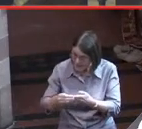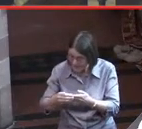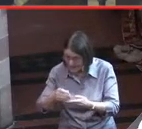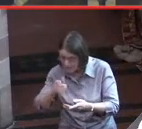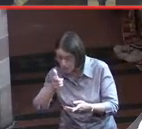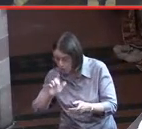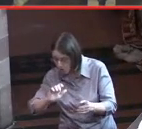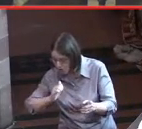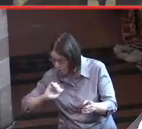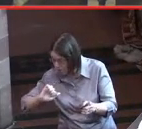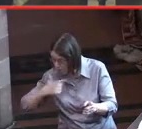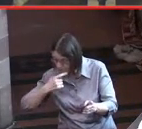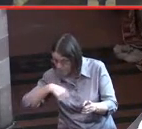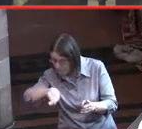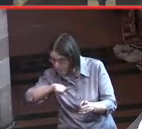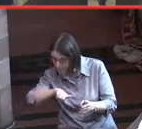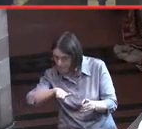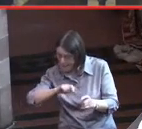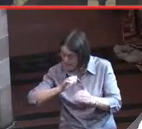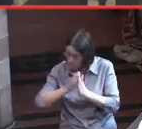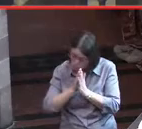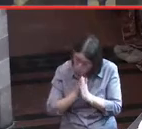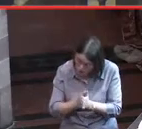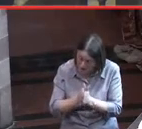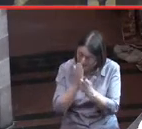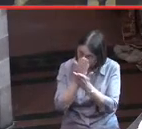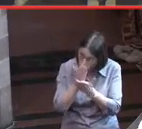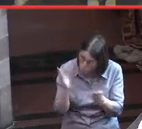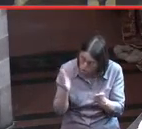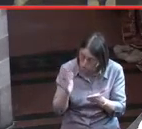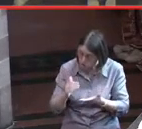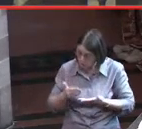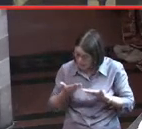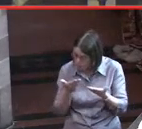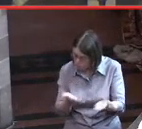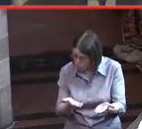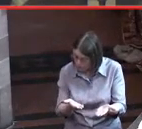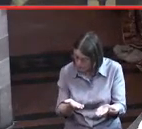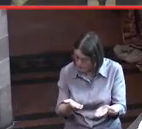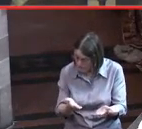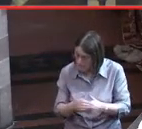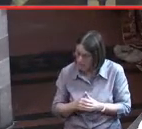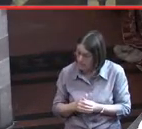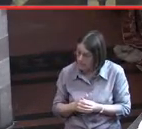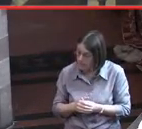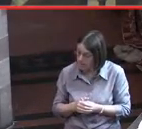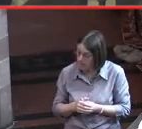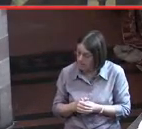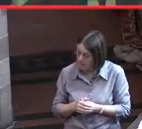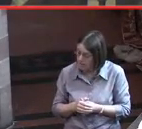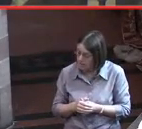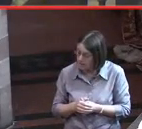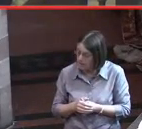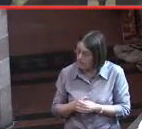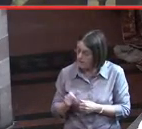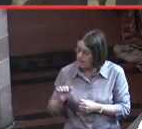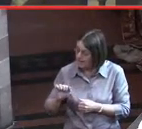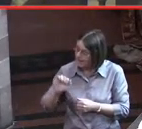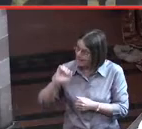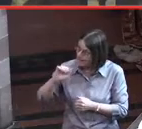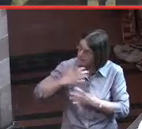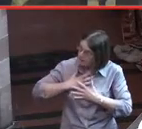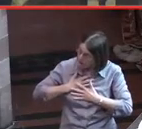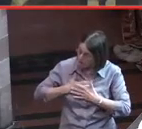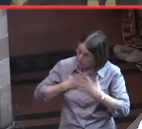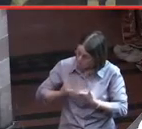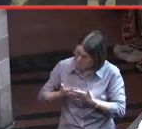in worship, prayer and service, to minister Christ's love and compassion,